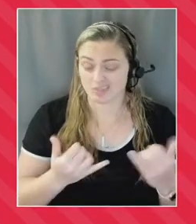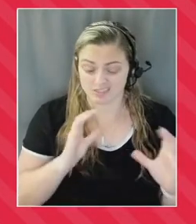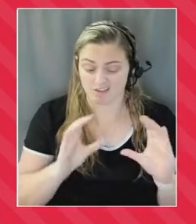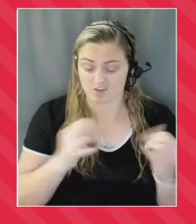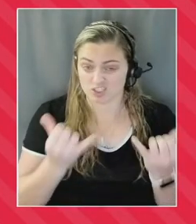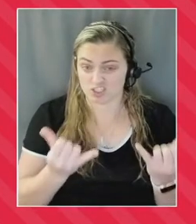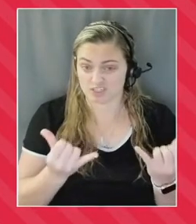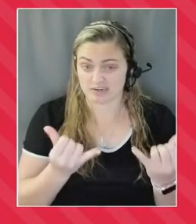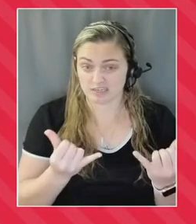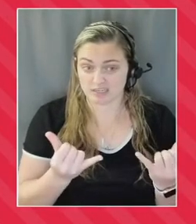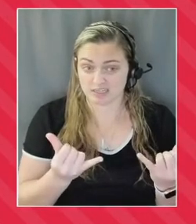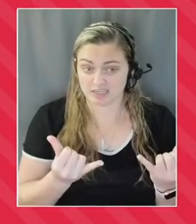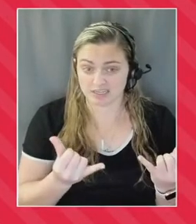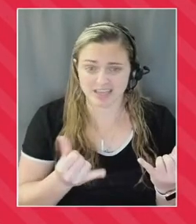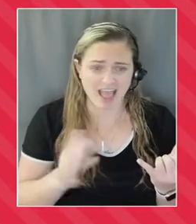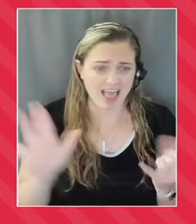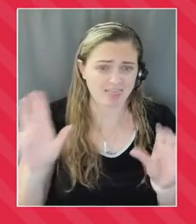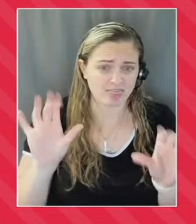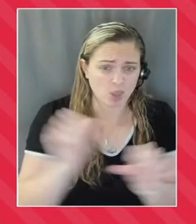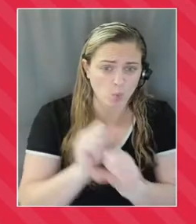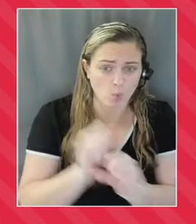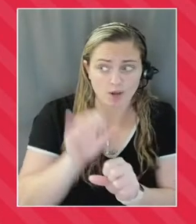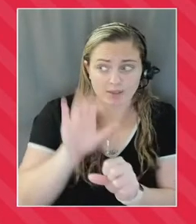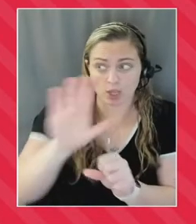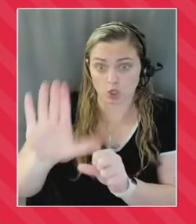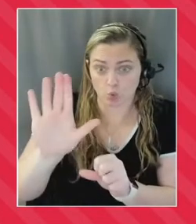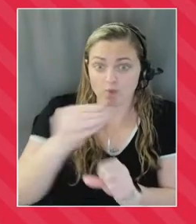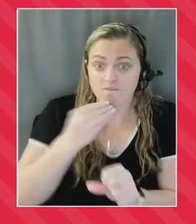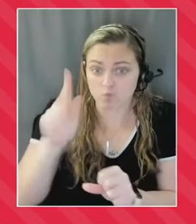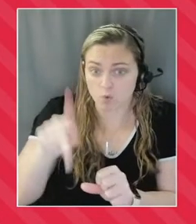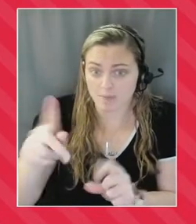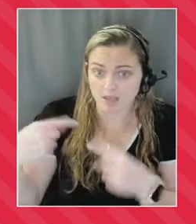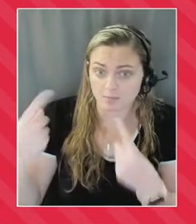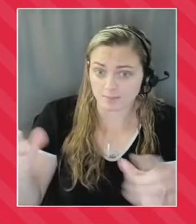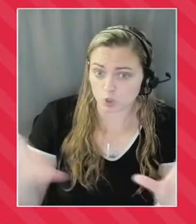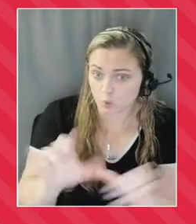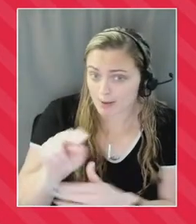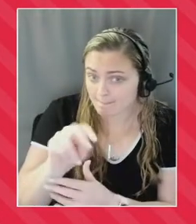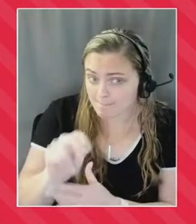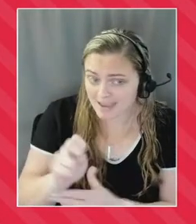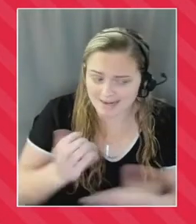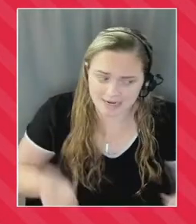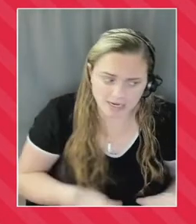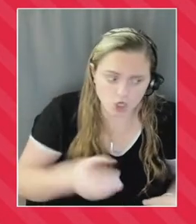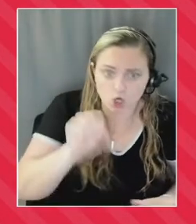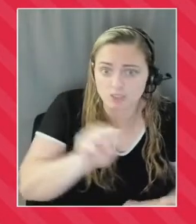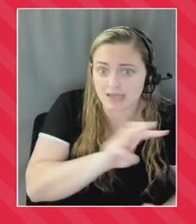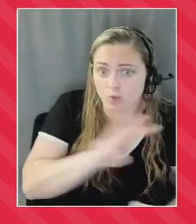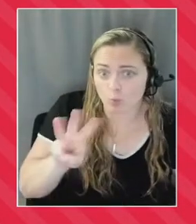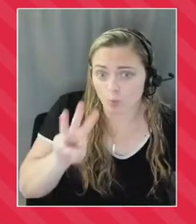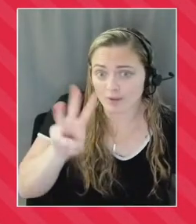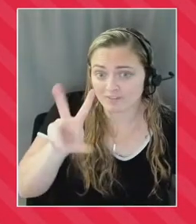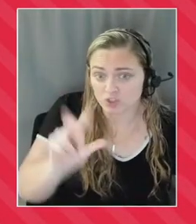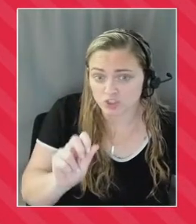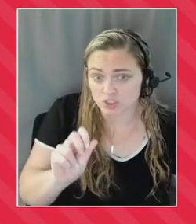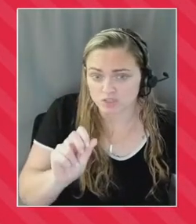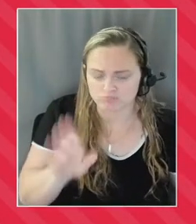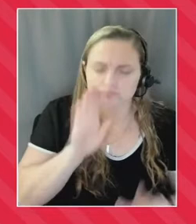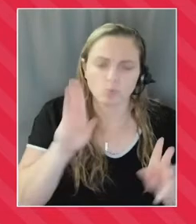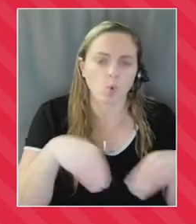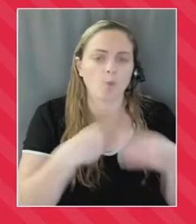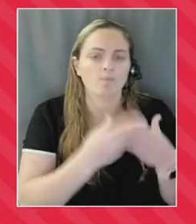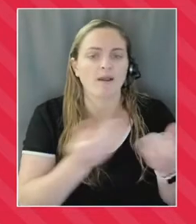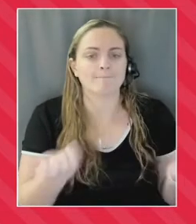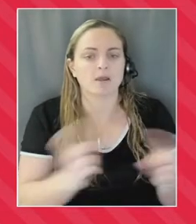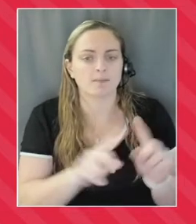Courtney, and the great work that Good Shepherd Food Bank is doing in Maine and we're doing here in Southwest Virginia, will provide many